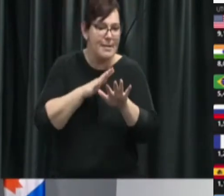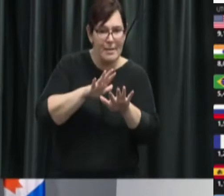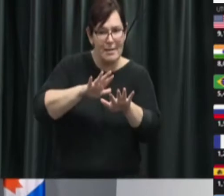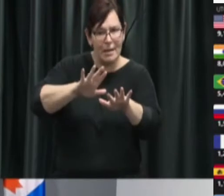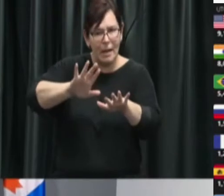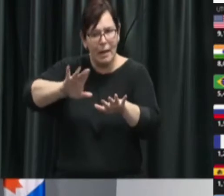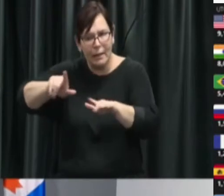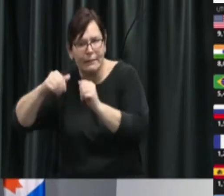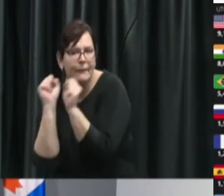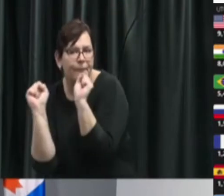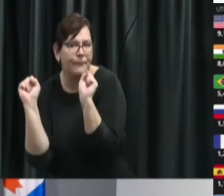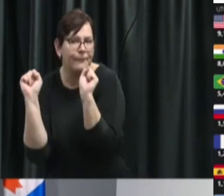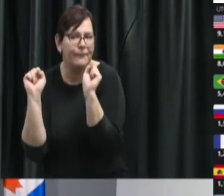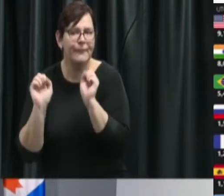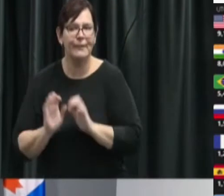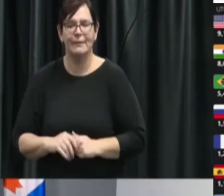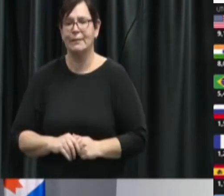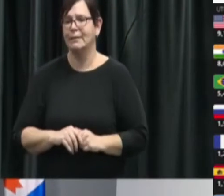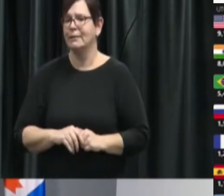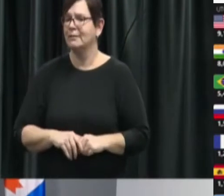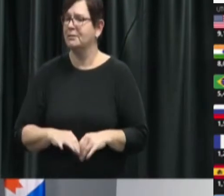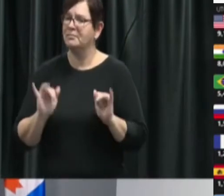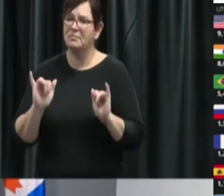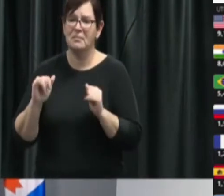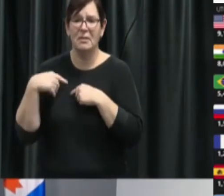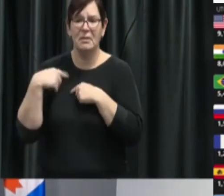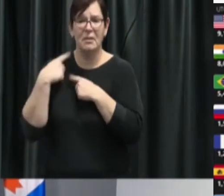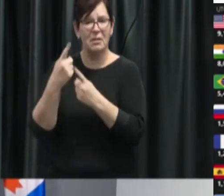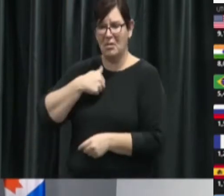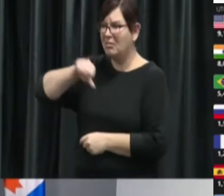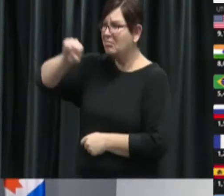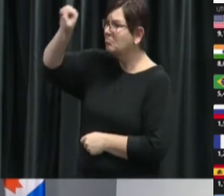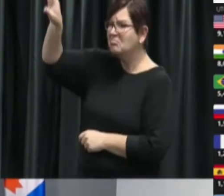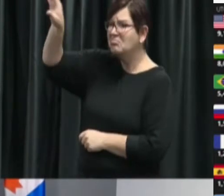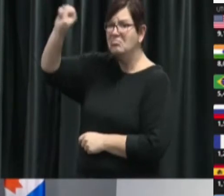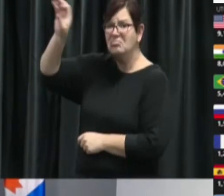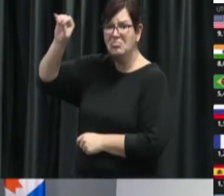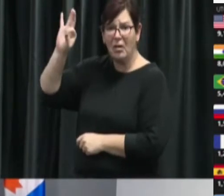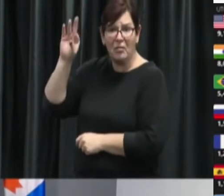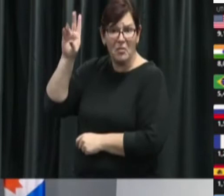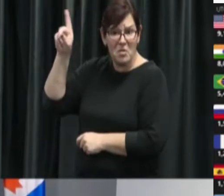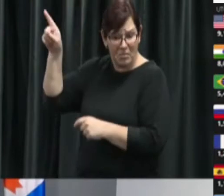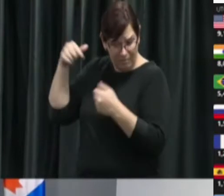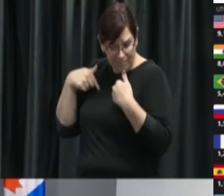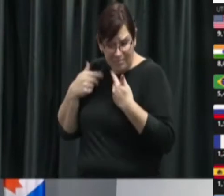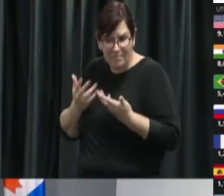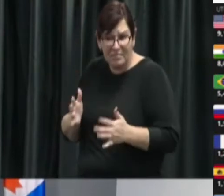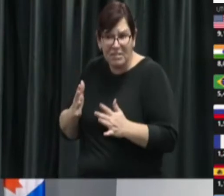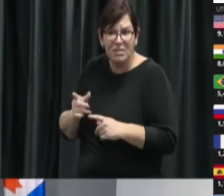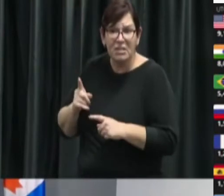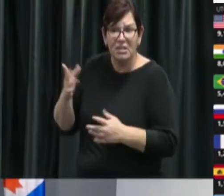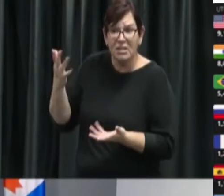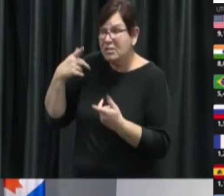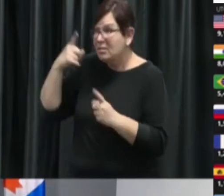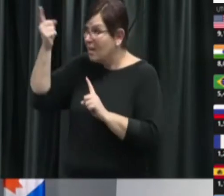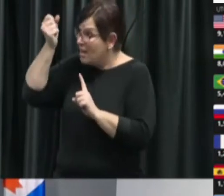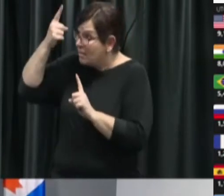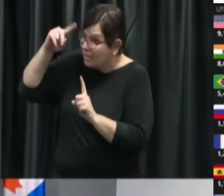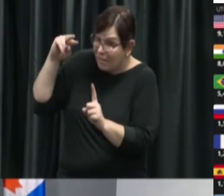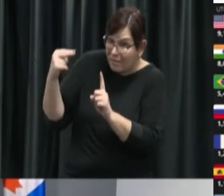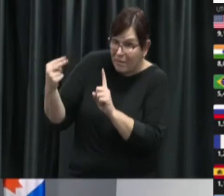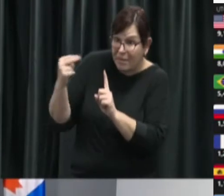shared those comments with the Premier and with lots of other people that I've been talking to try to get their views, but also to say that I think this is something we just have to be